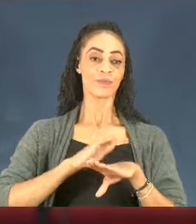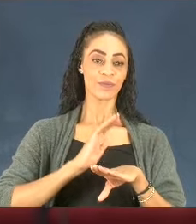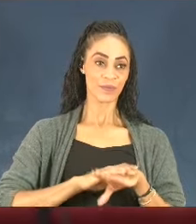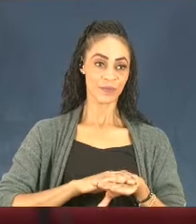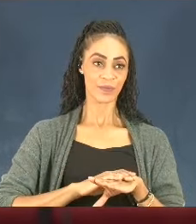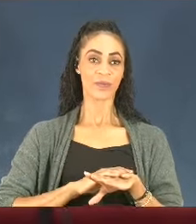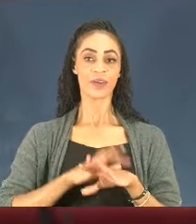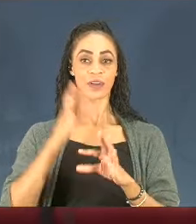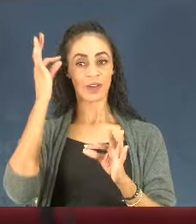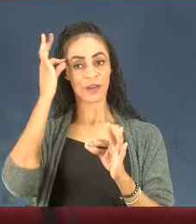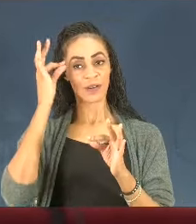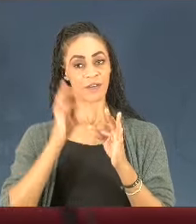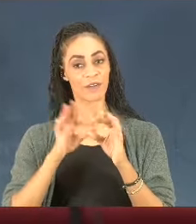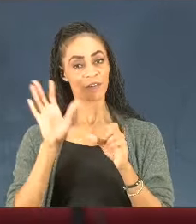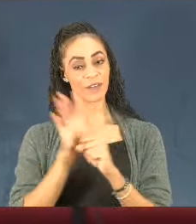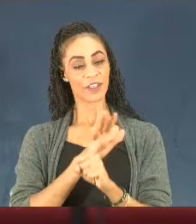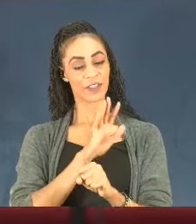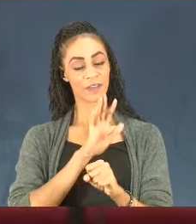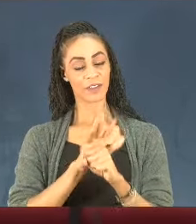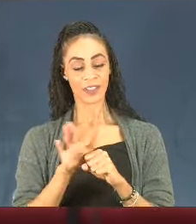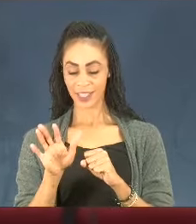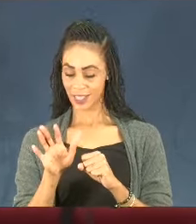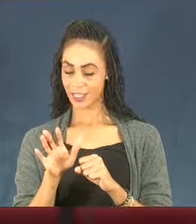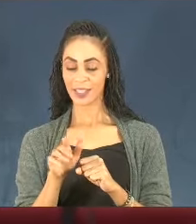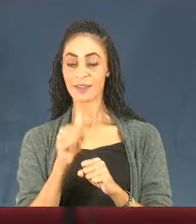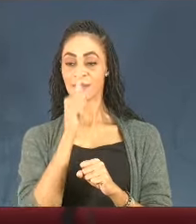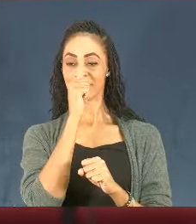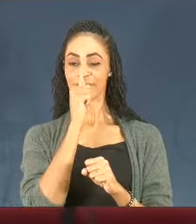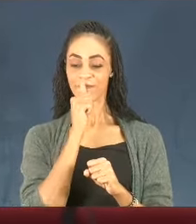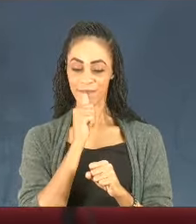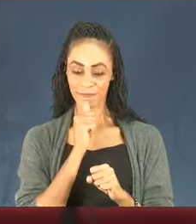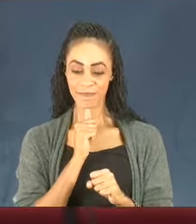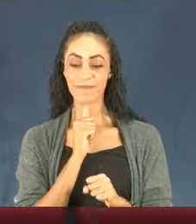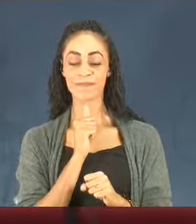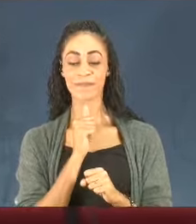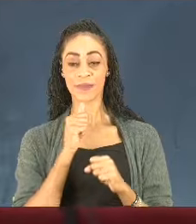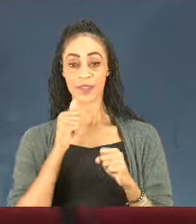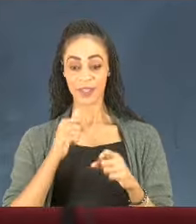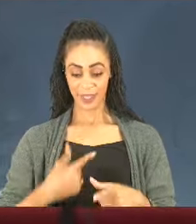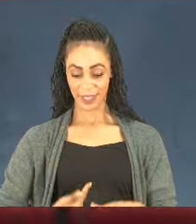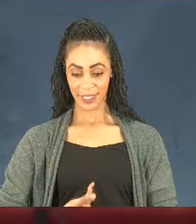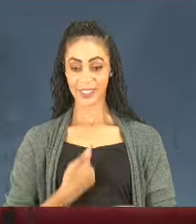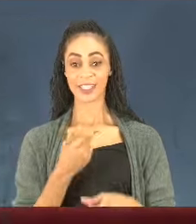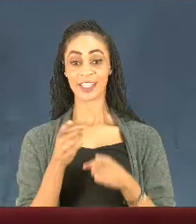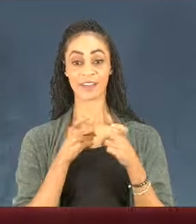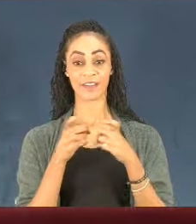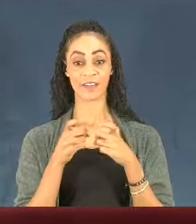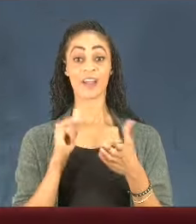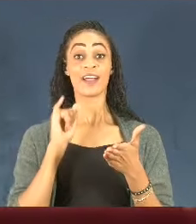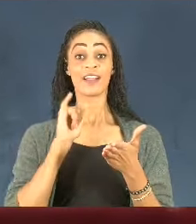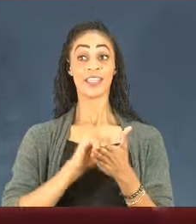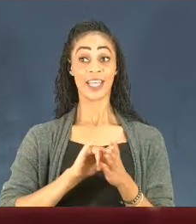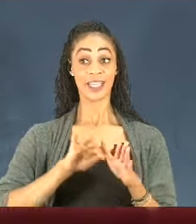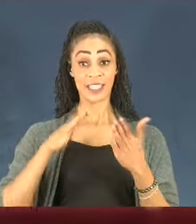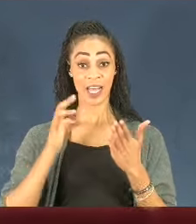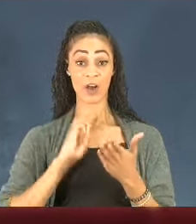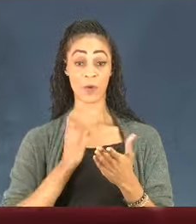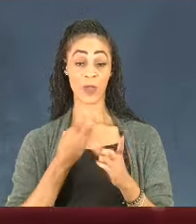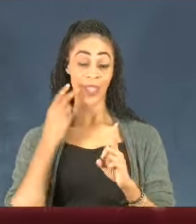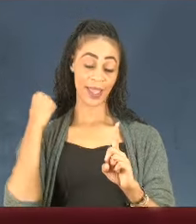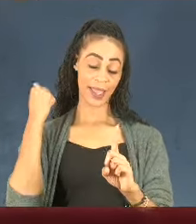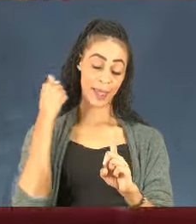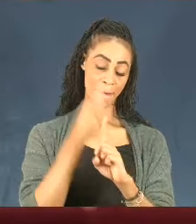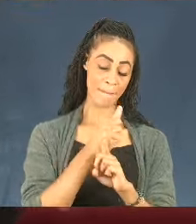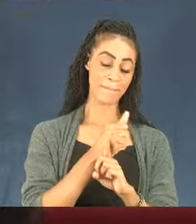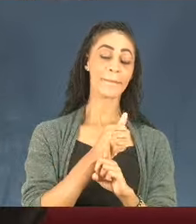of faithfulness, a person of gentleness, and a person of self-control. That's how we bring flavor into this creation. That